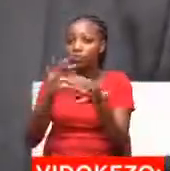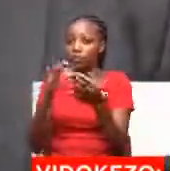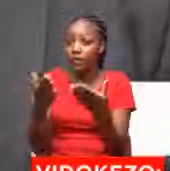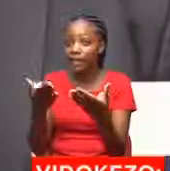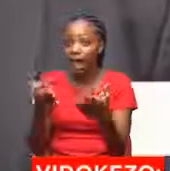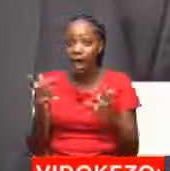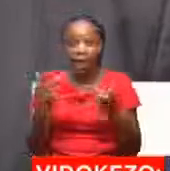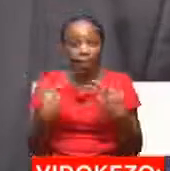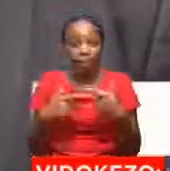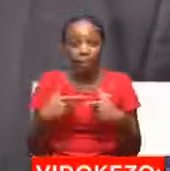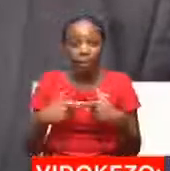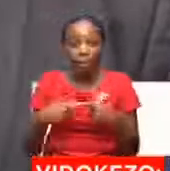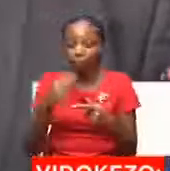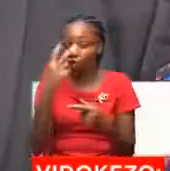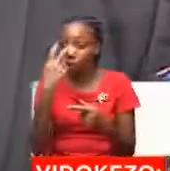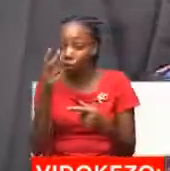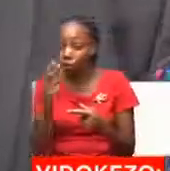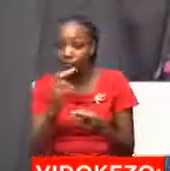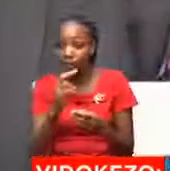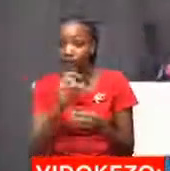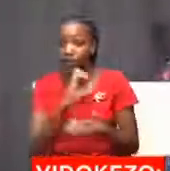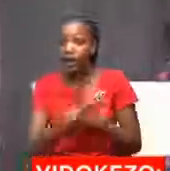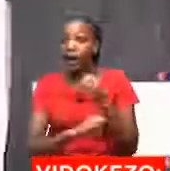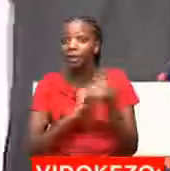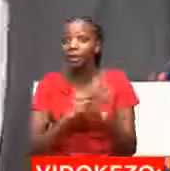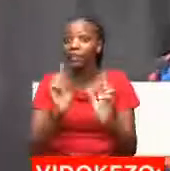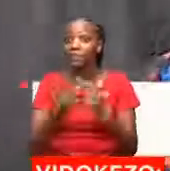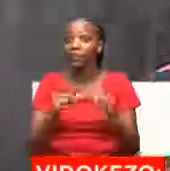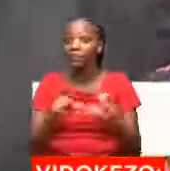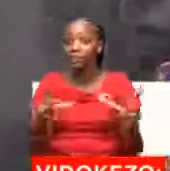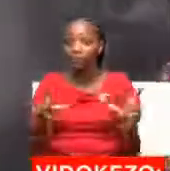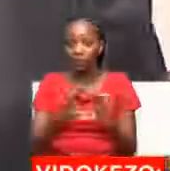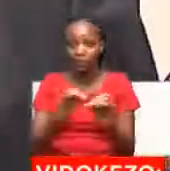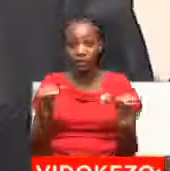mind watching a movie in another language because it's also what we